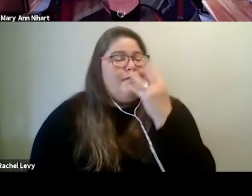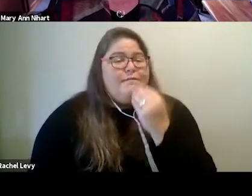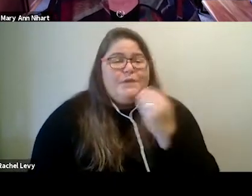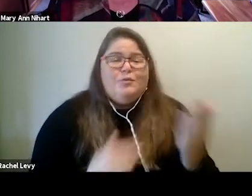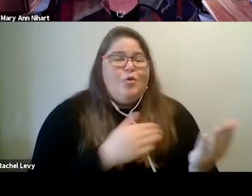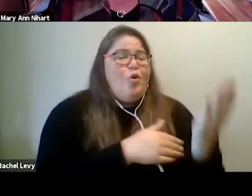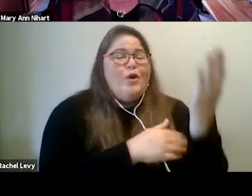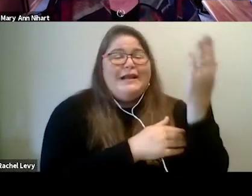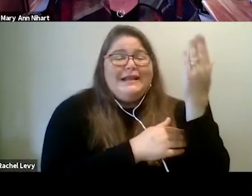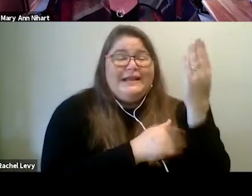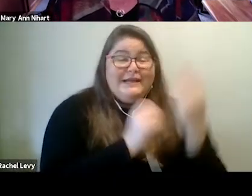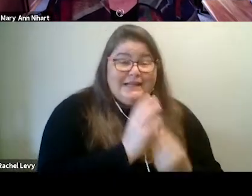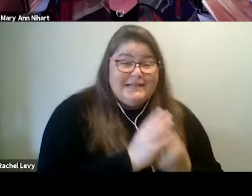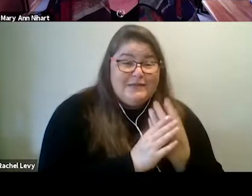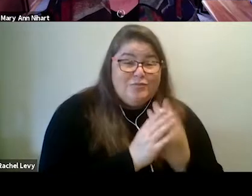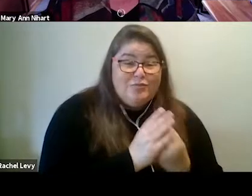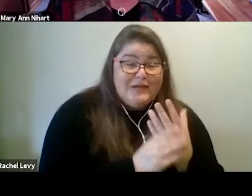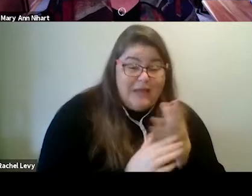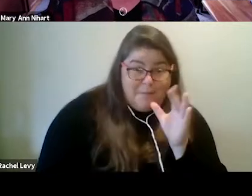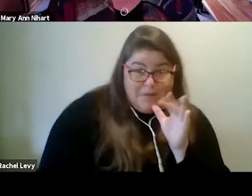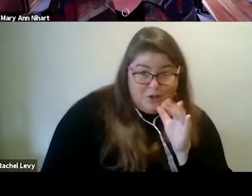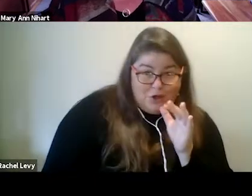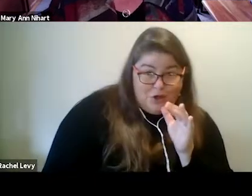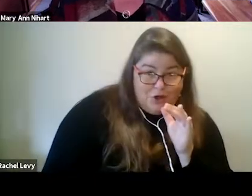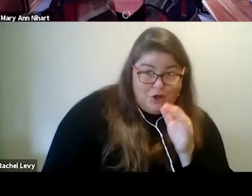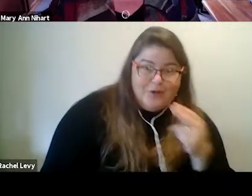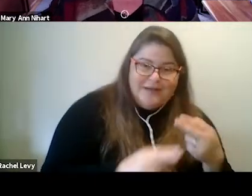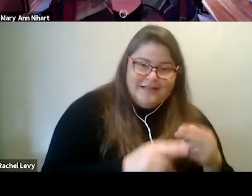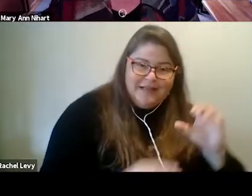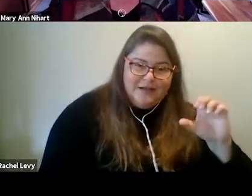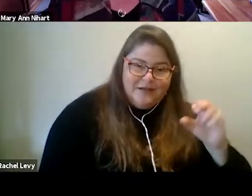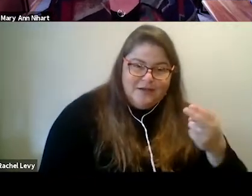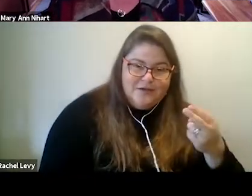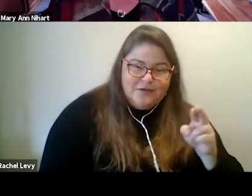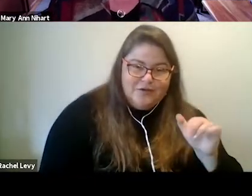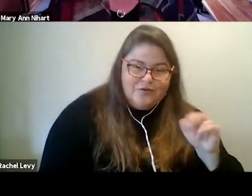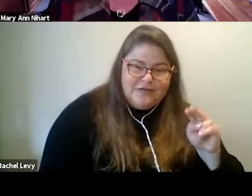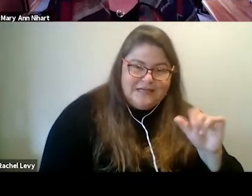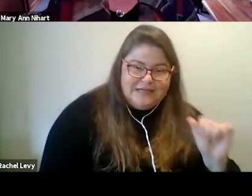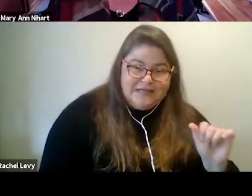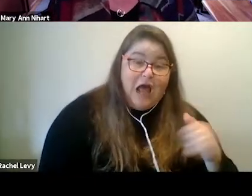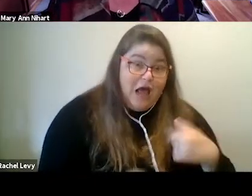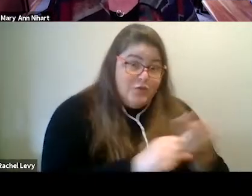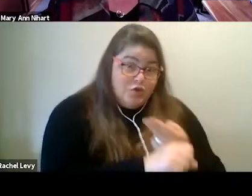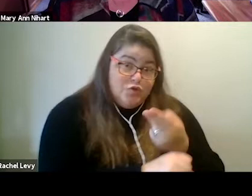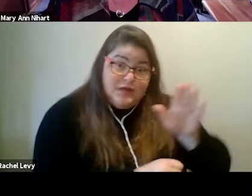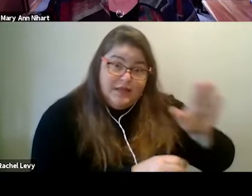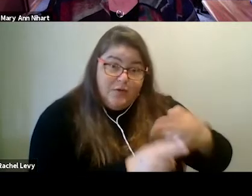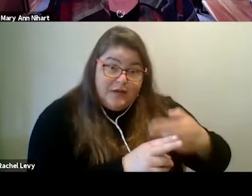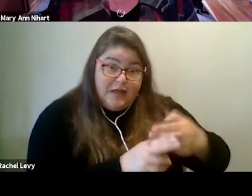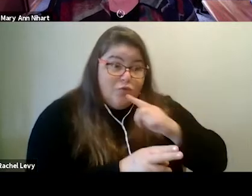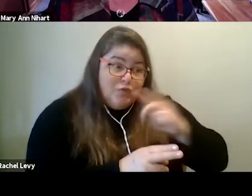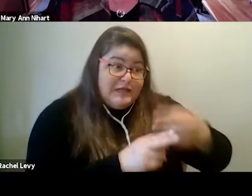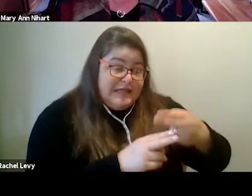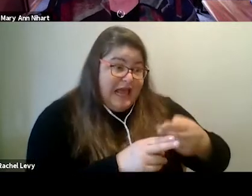in the spring, a mother, Christina, and by the way, I'm using all their names. You can look this up. It's all